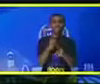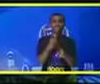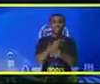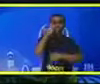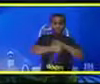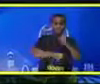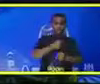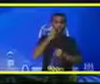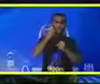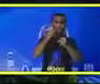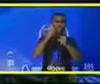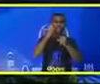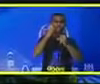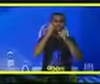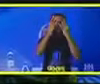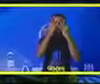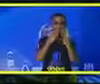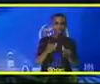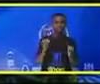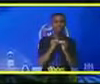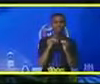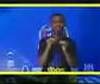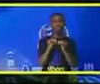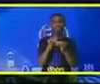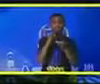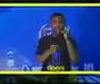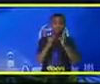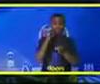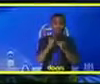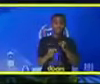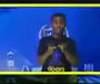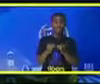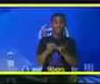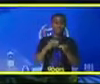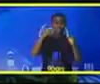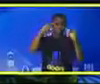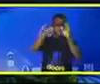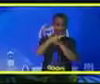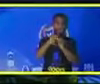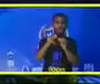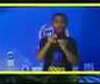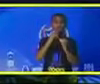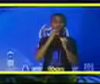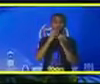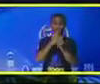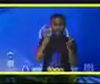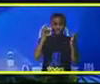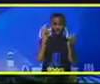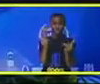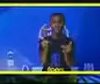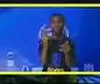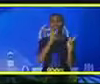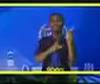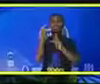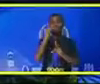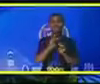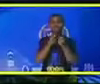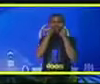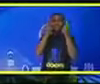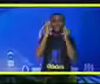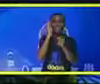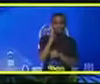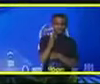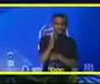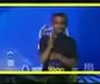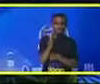you mention the prophetic now, there are people who just shut down. And the idea of the prophetic, especially in Africa